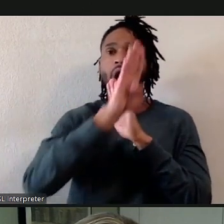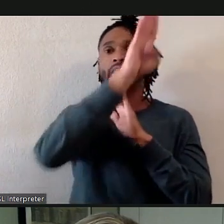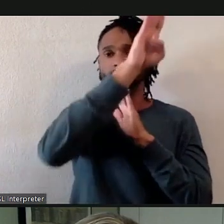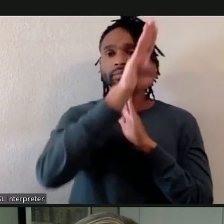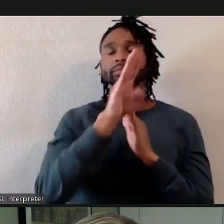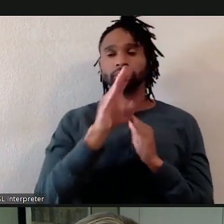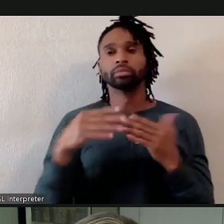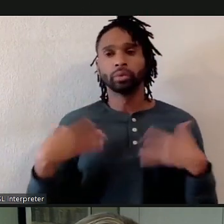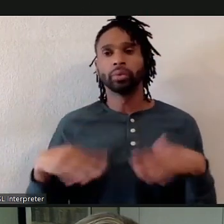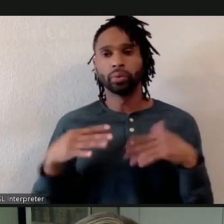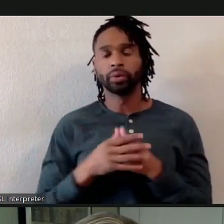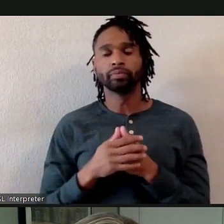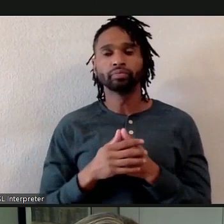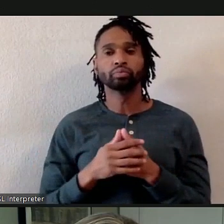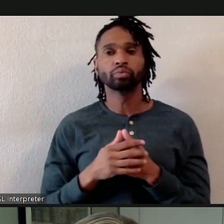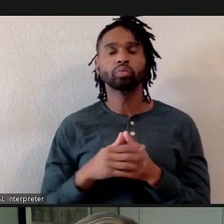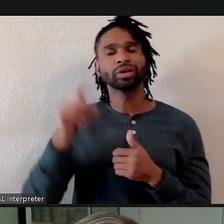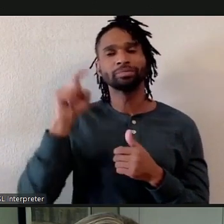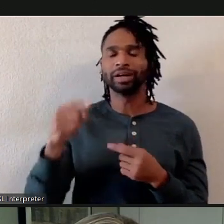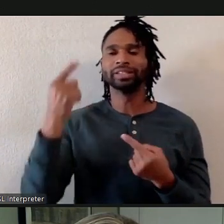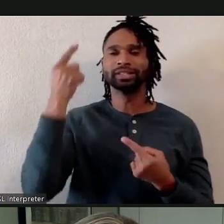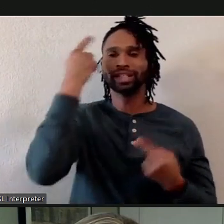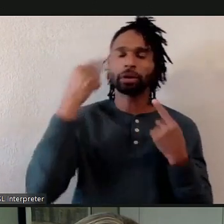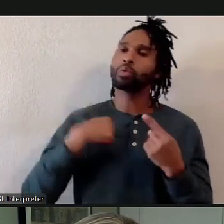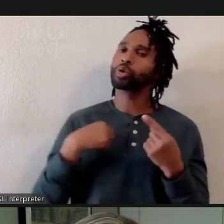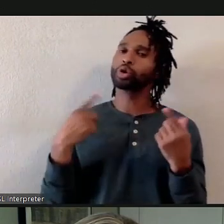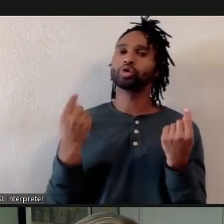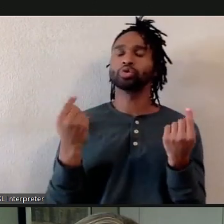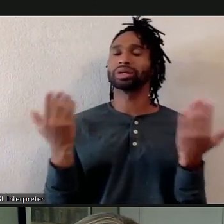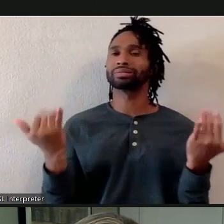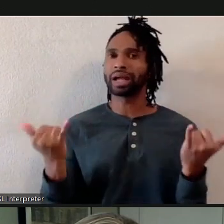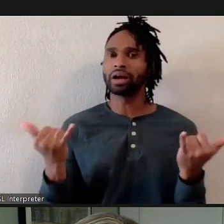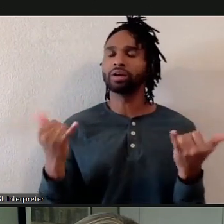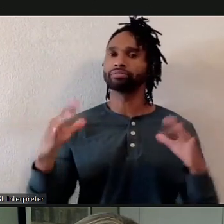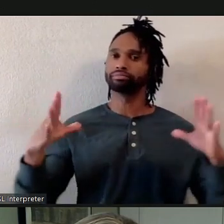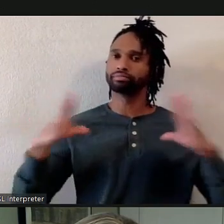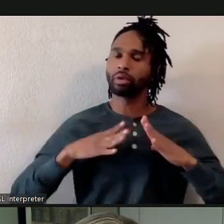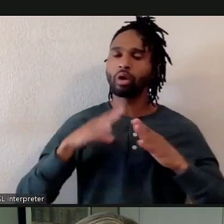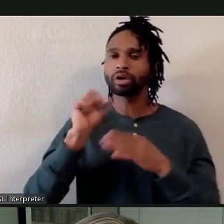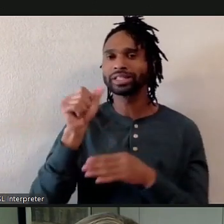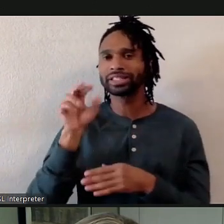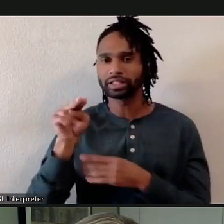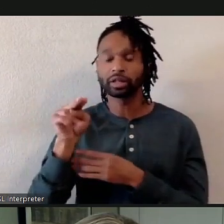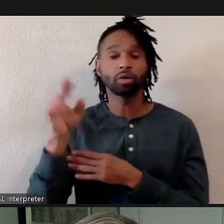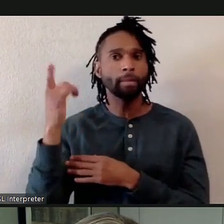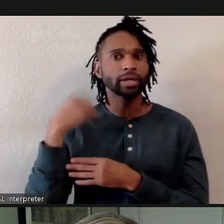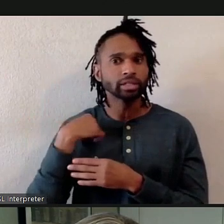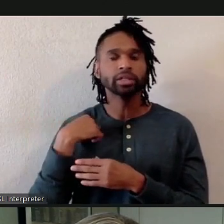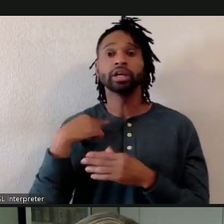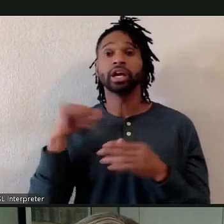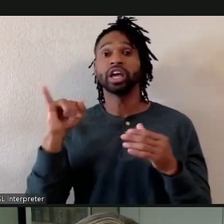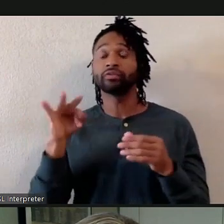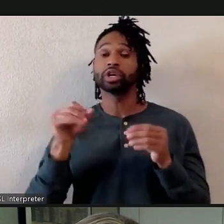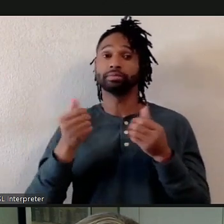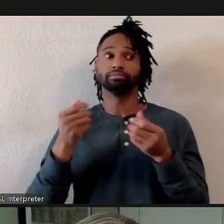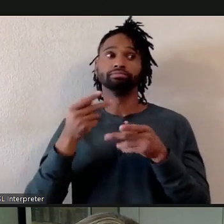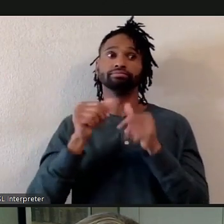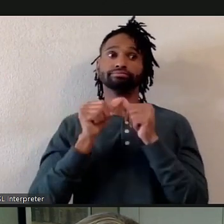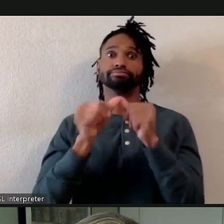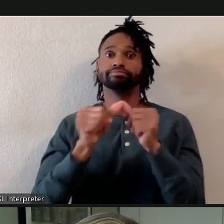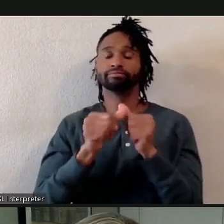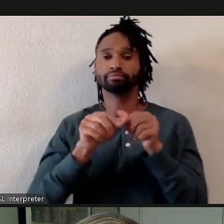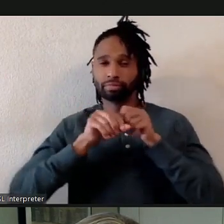And we've heard that we've got to think about what we're doing in the holiday season, because if we keep spreading this virus, it's going to be a